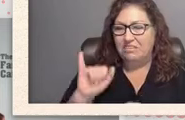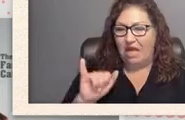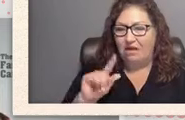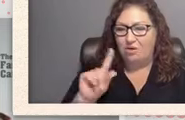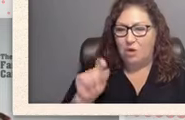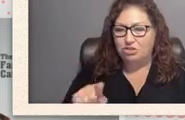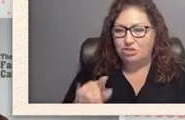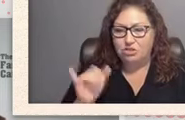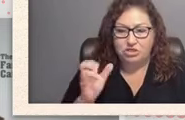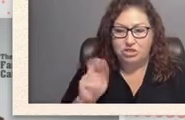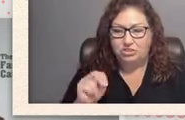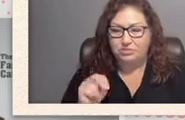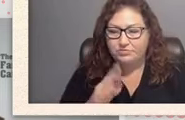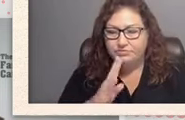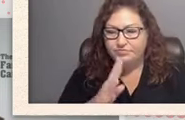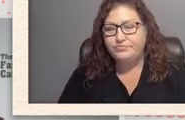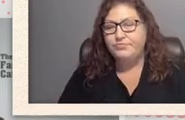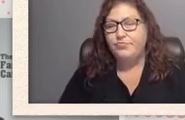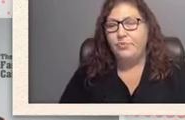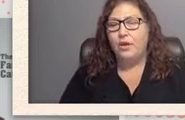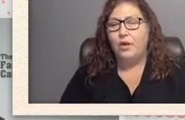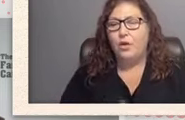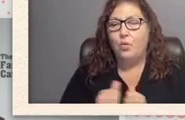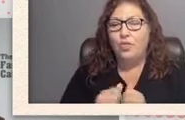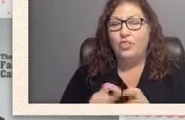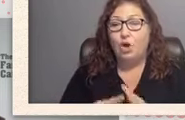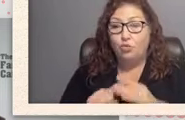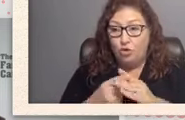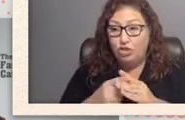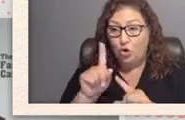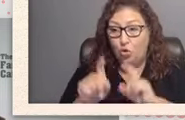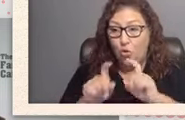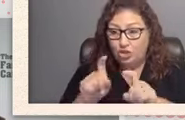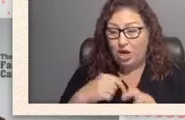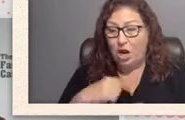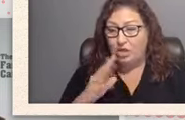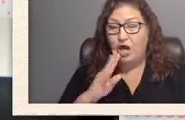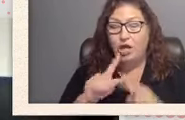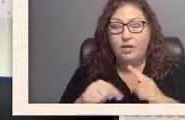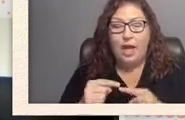With the original questionnaire that I talked about, we